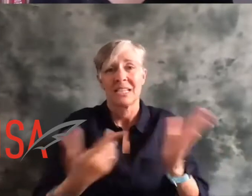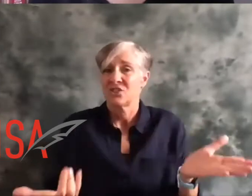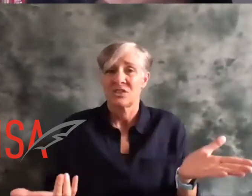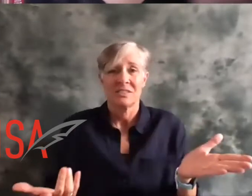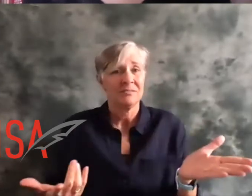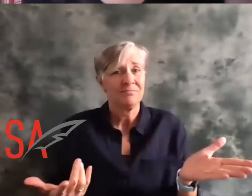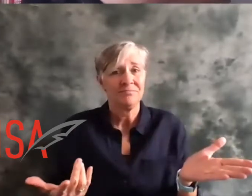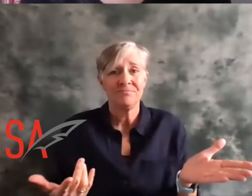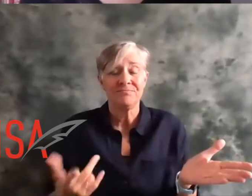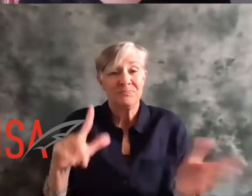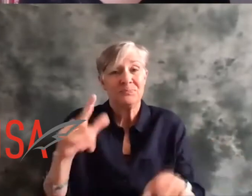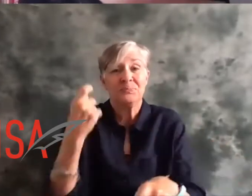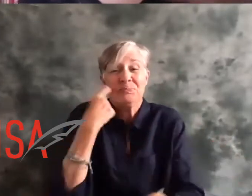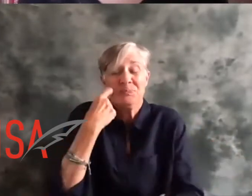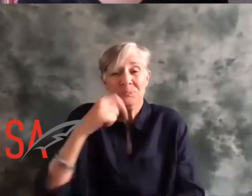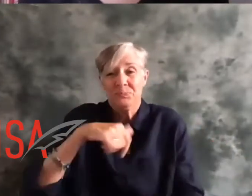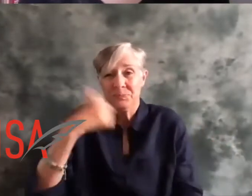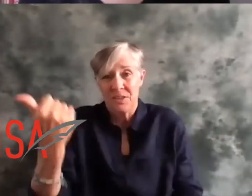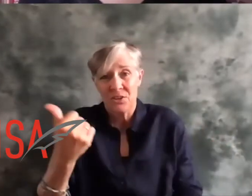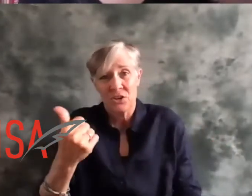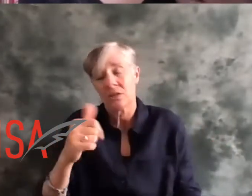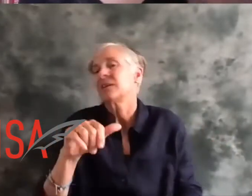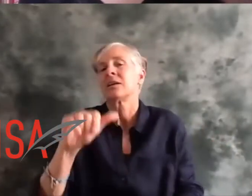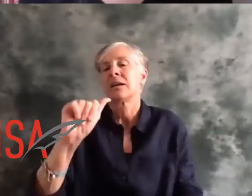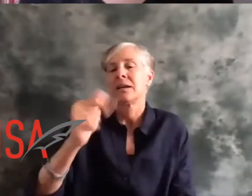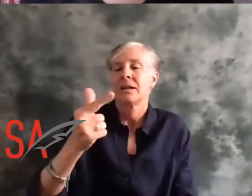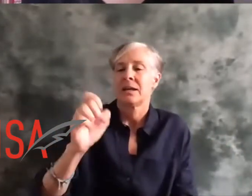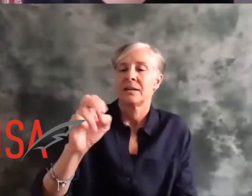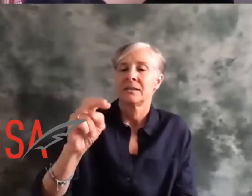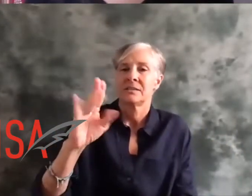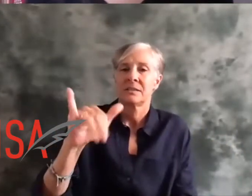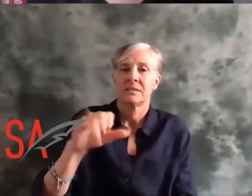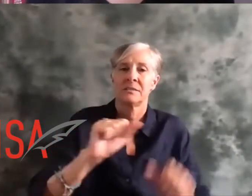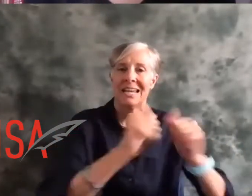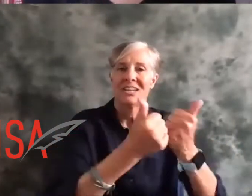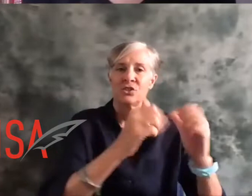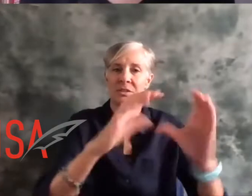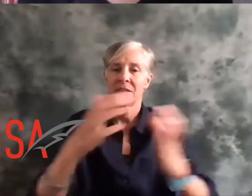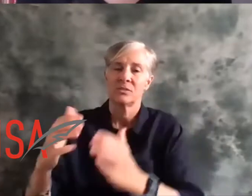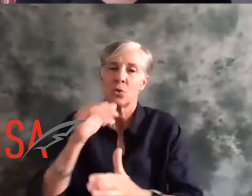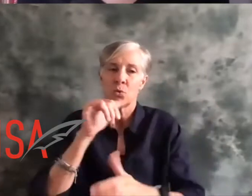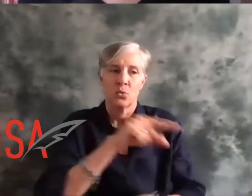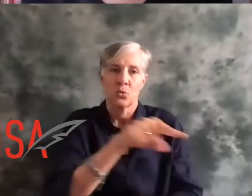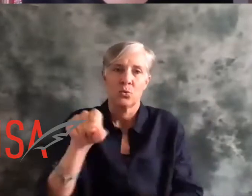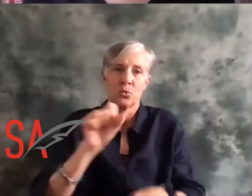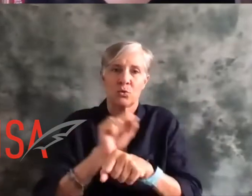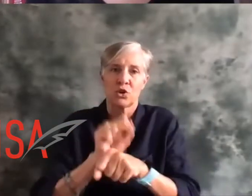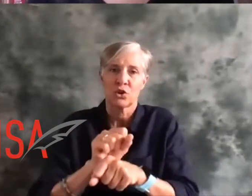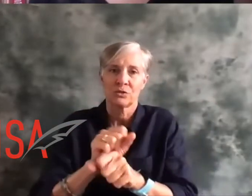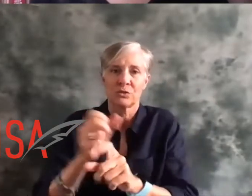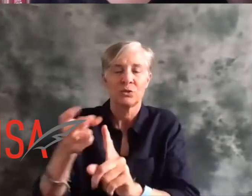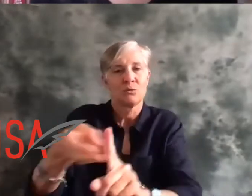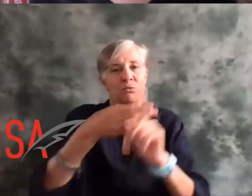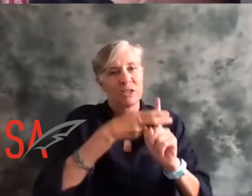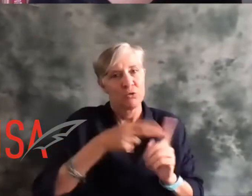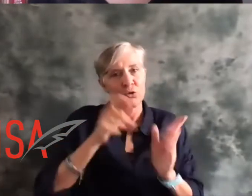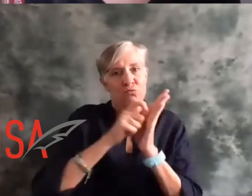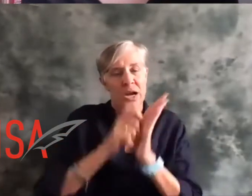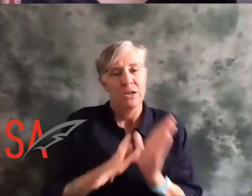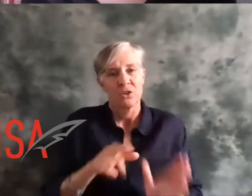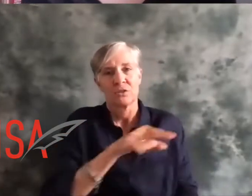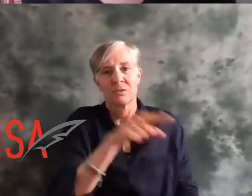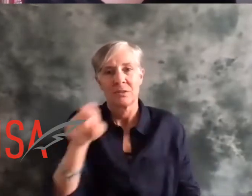was something recently about the agencies and who is working to bring those writers in are